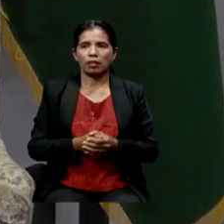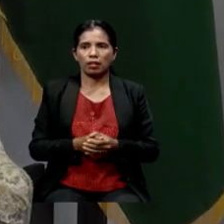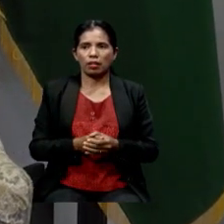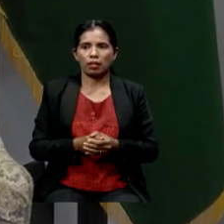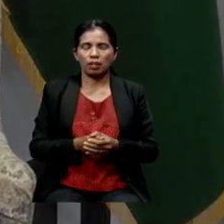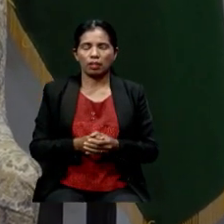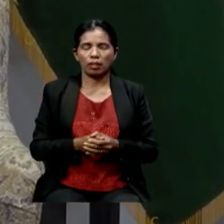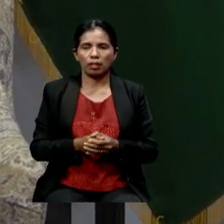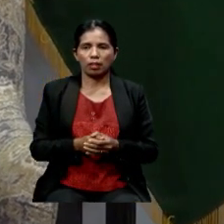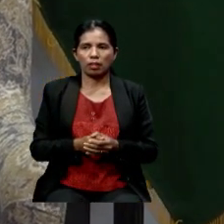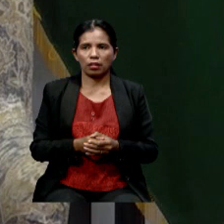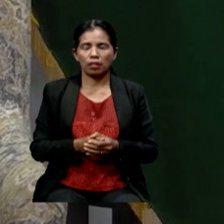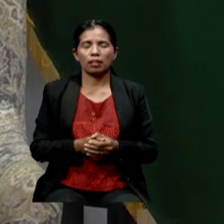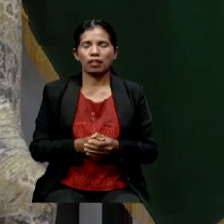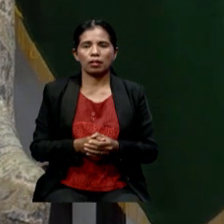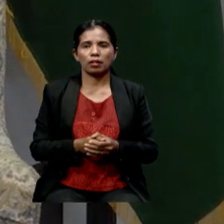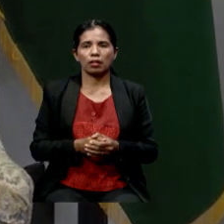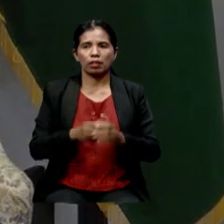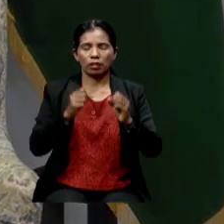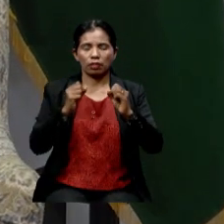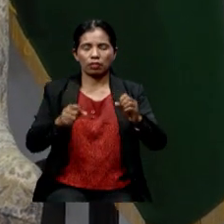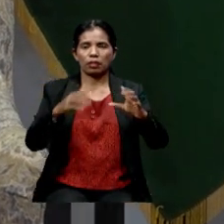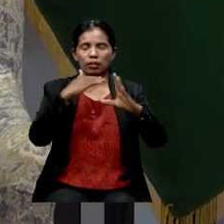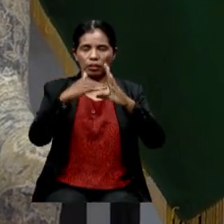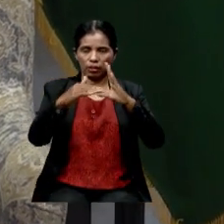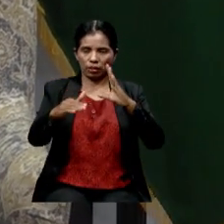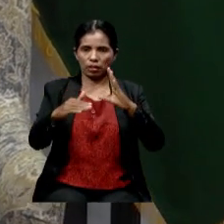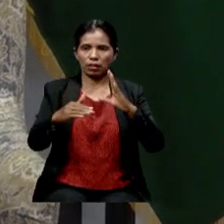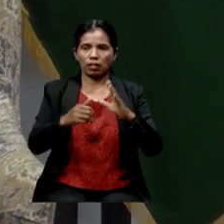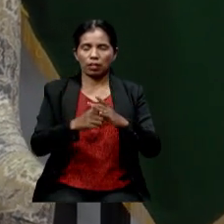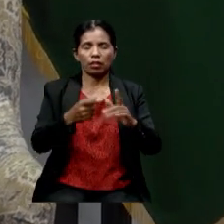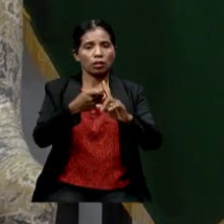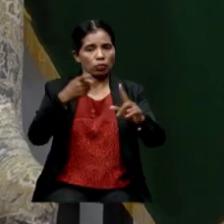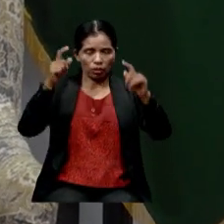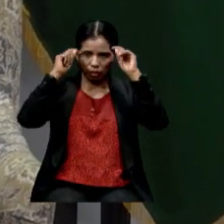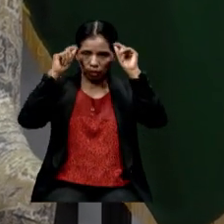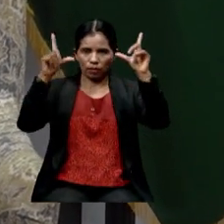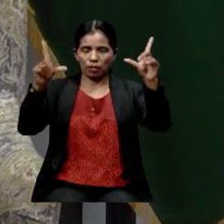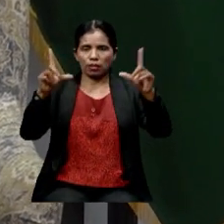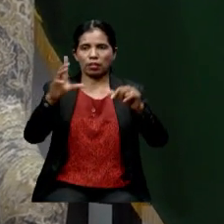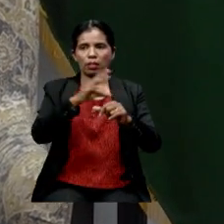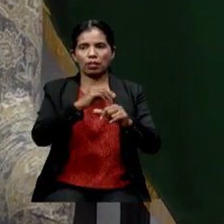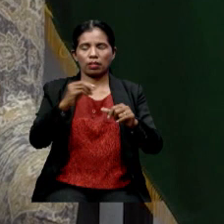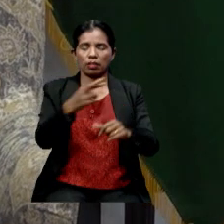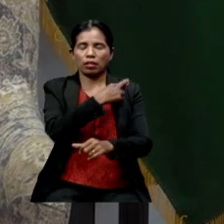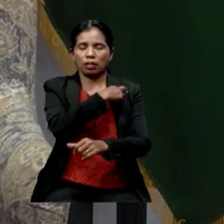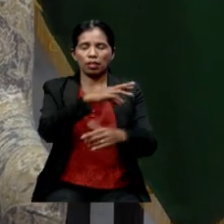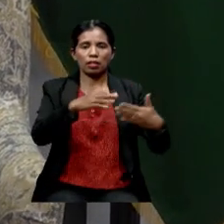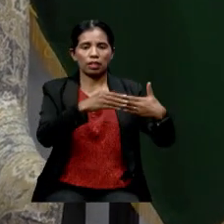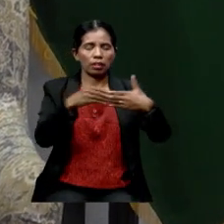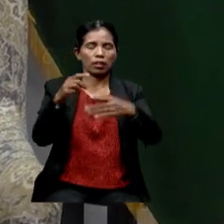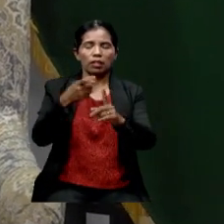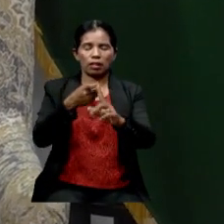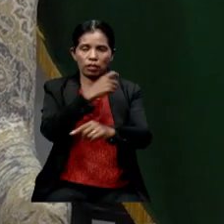His Excellency to send a representative from Timor-Leste, a religious leader from Timor-Leste